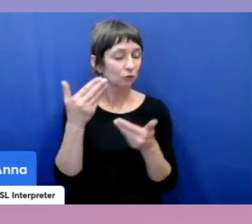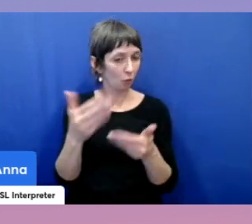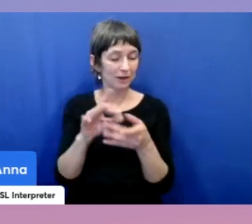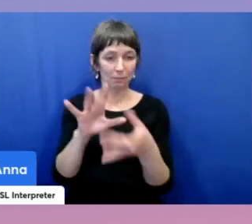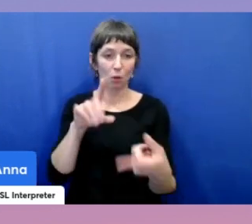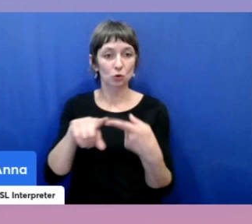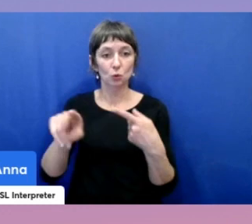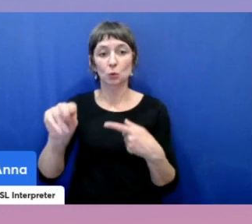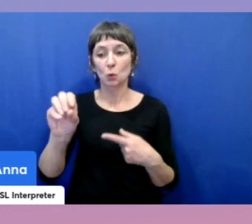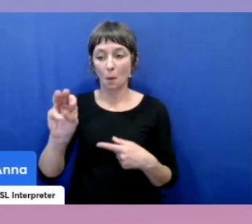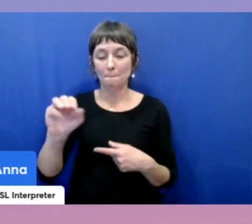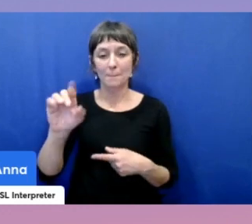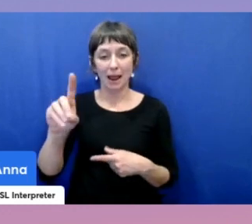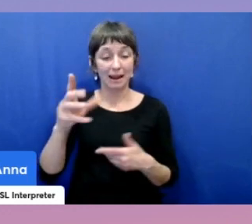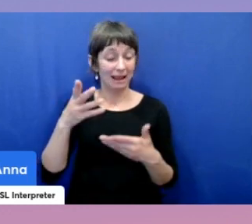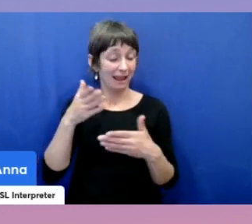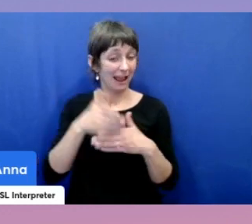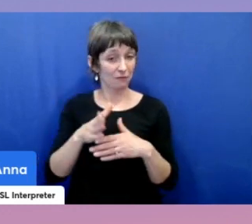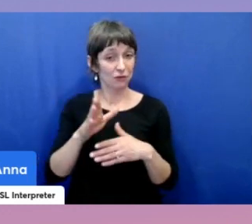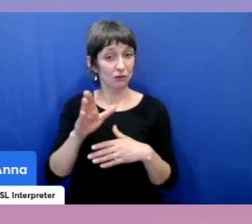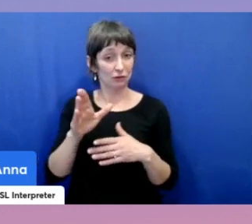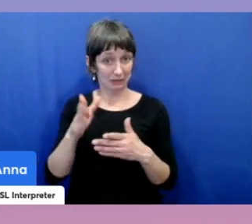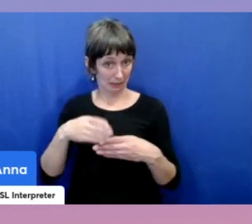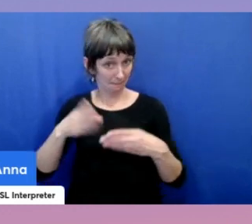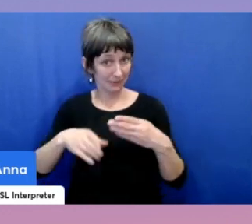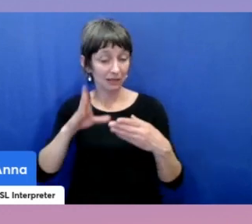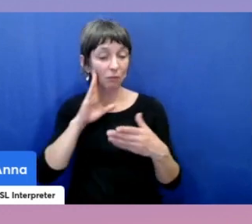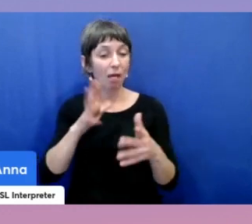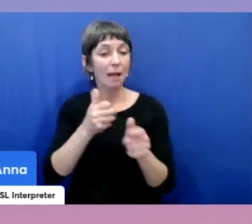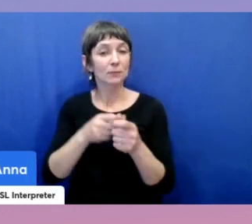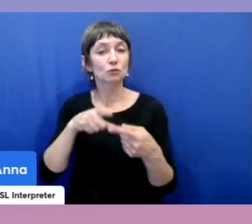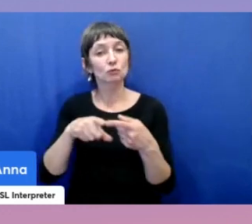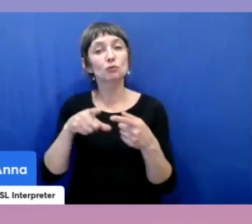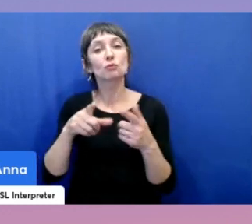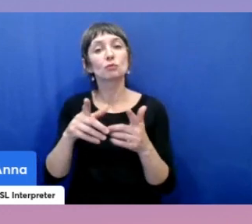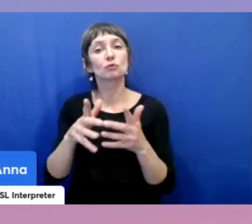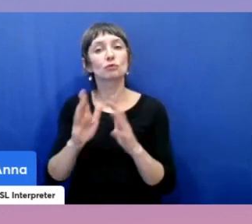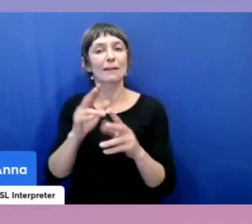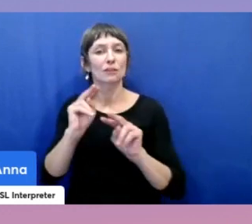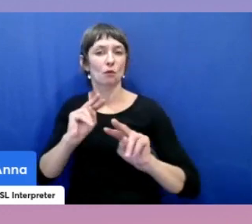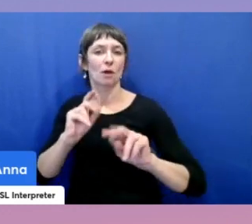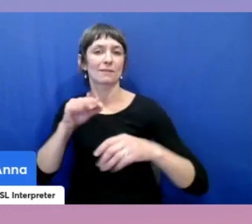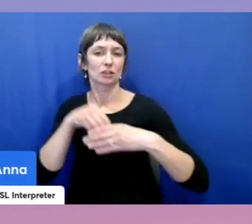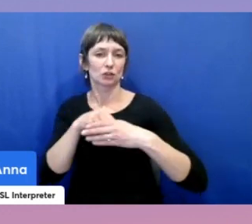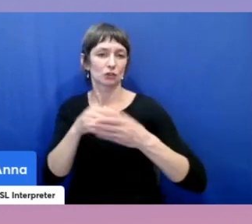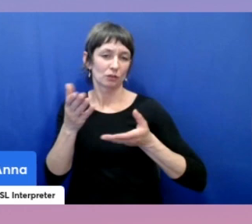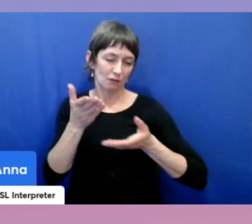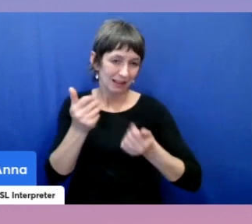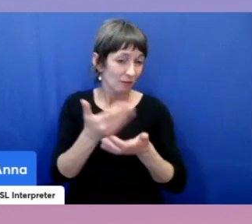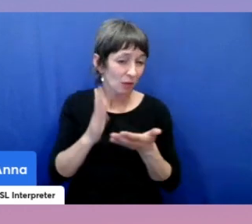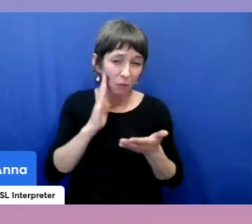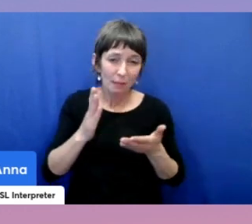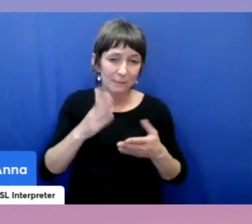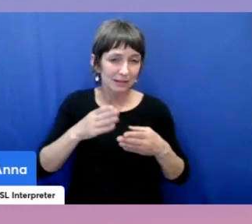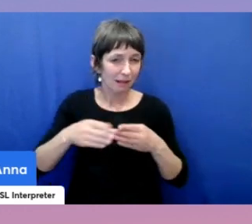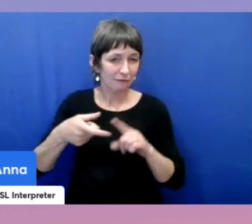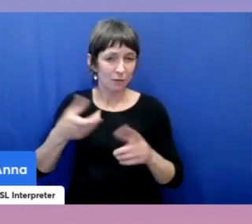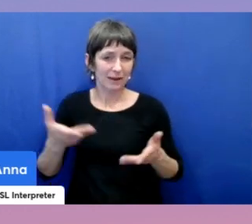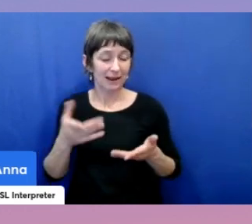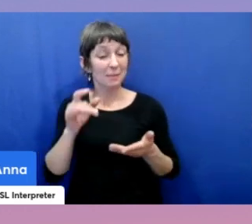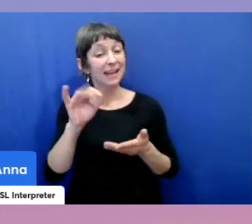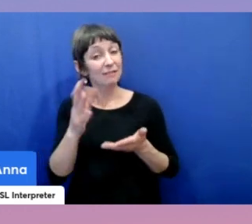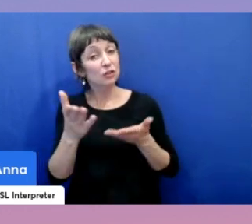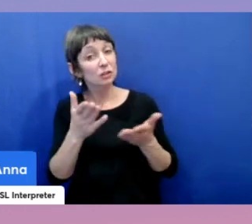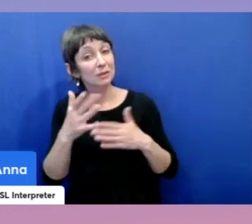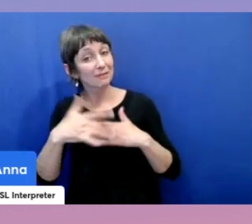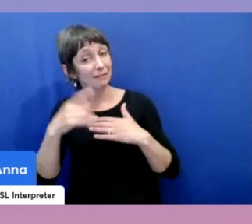is complete, it will update into traffic, forecast of internal service. Everything will be done from here. But if the service is available for